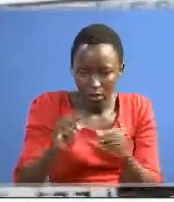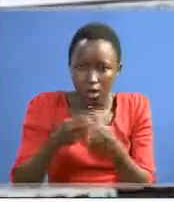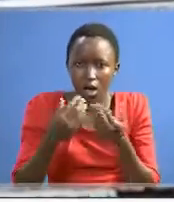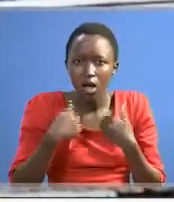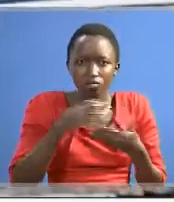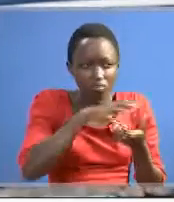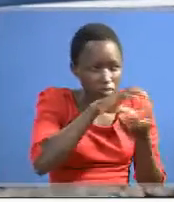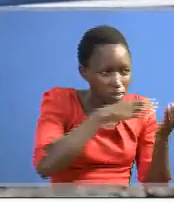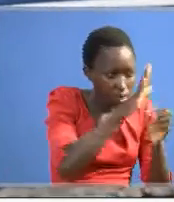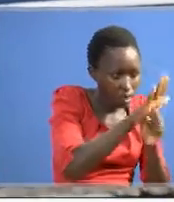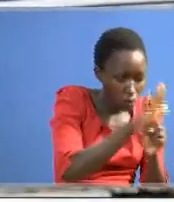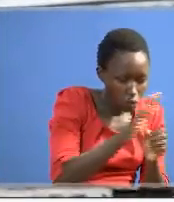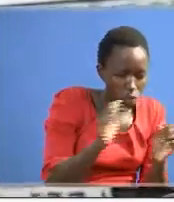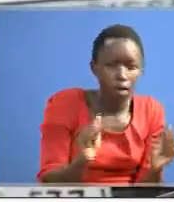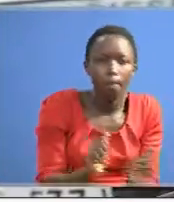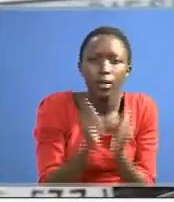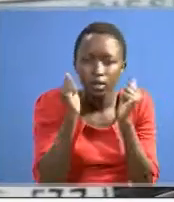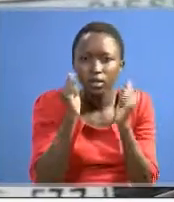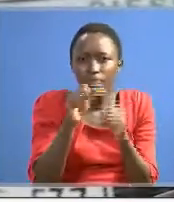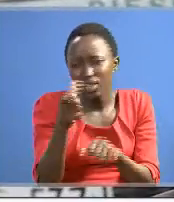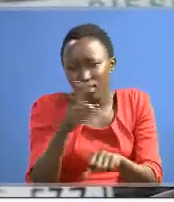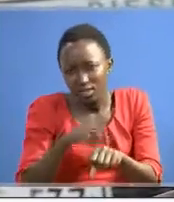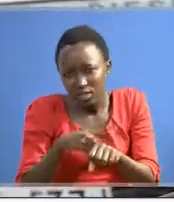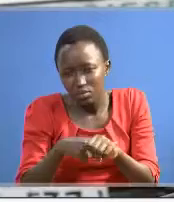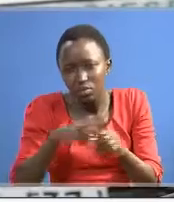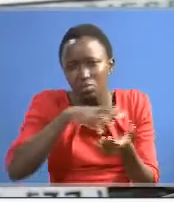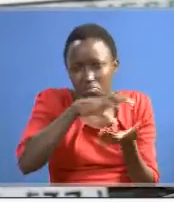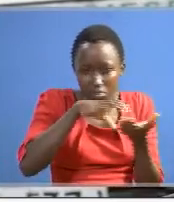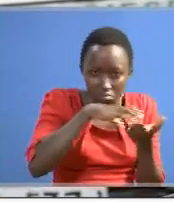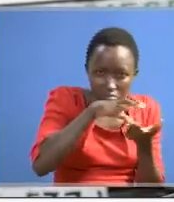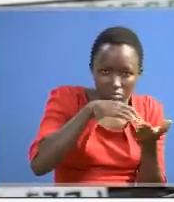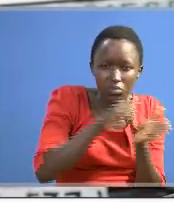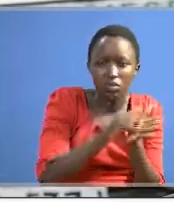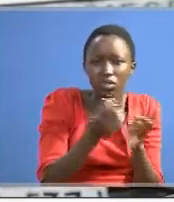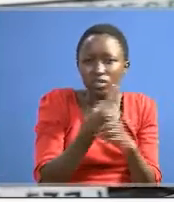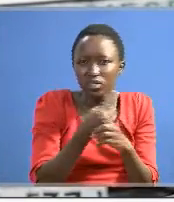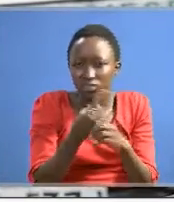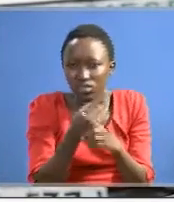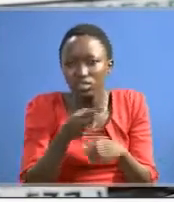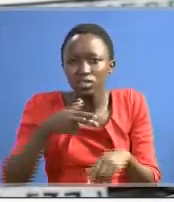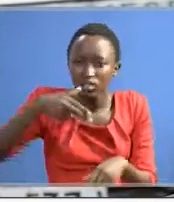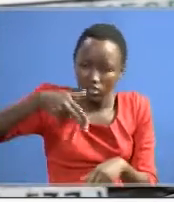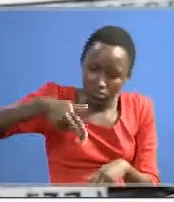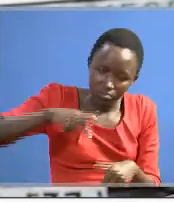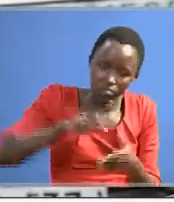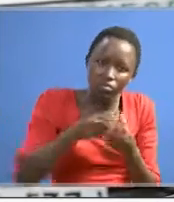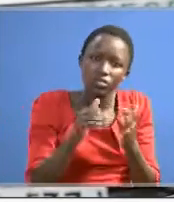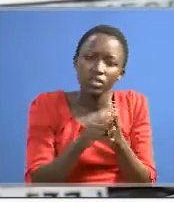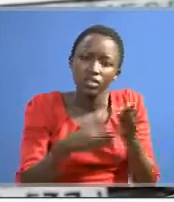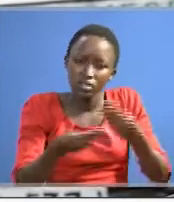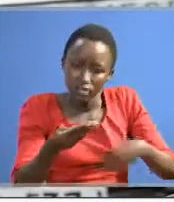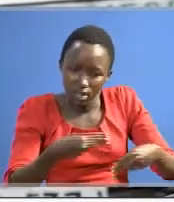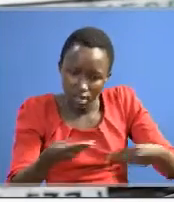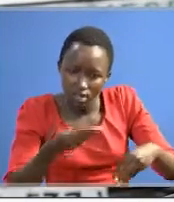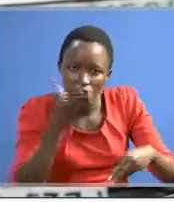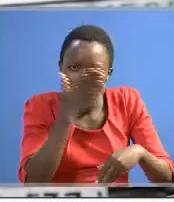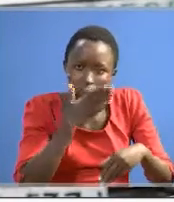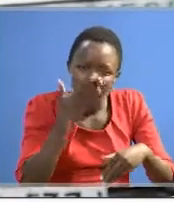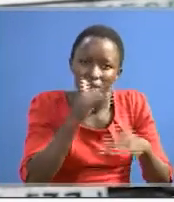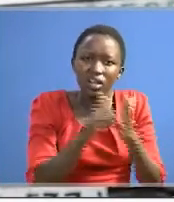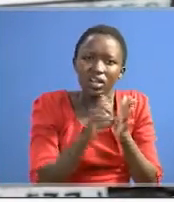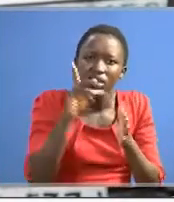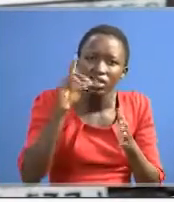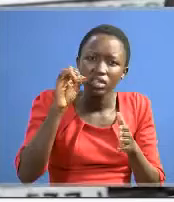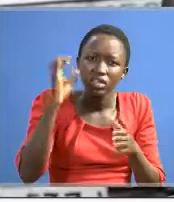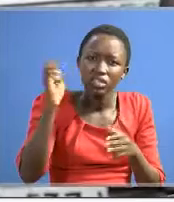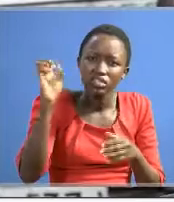of mixing that they do. Sometimes they mix lubricants with the oil, which they sell as diesel,